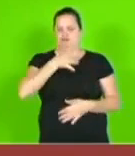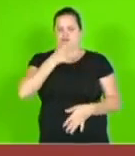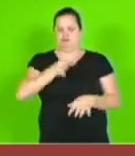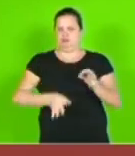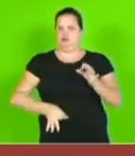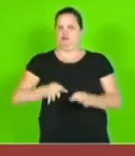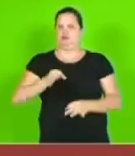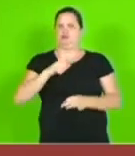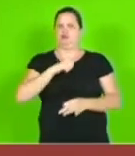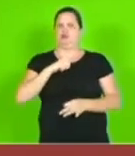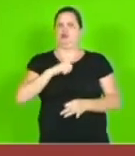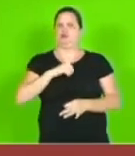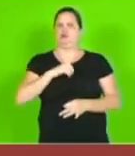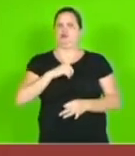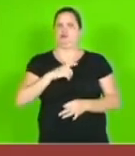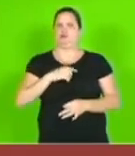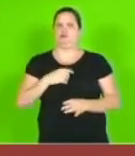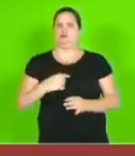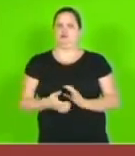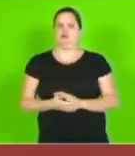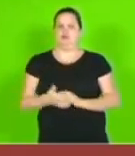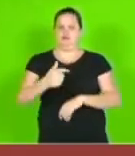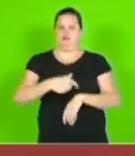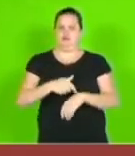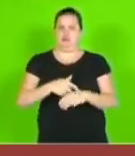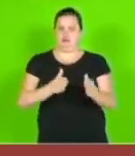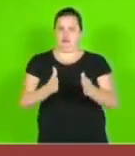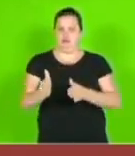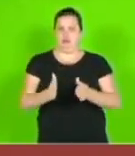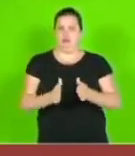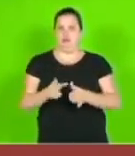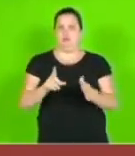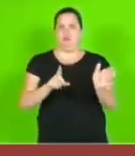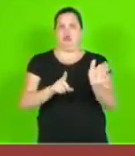The pastor is only going to talk about the judgment that exists.